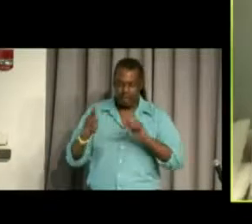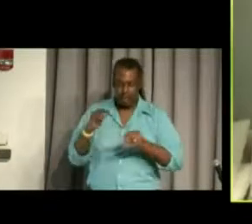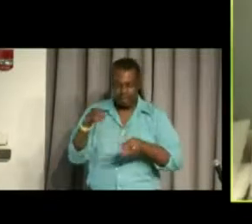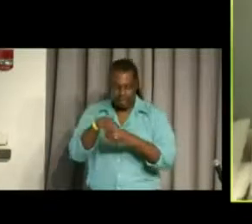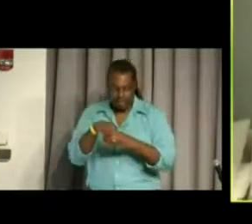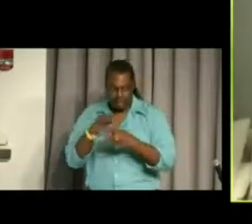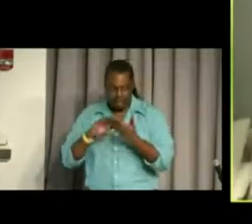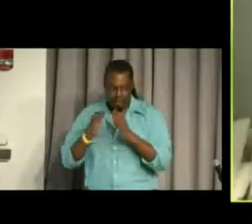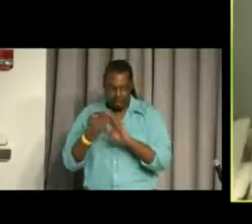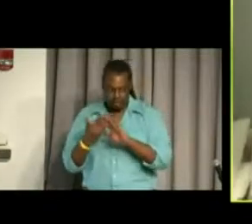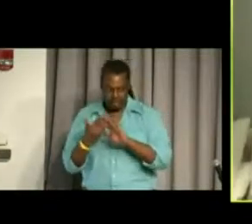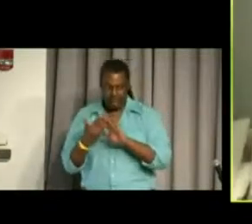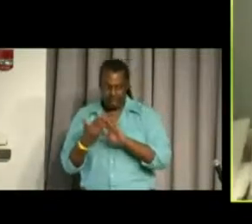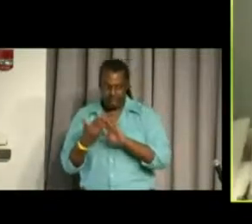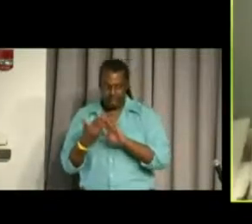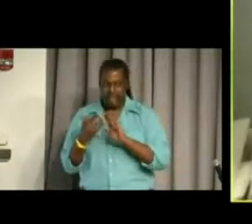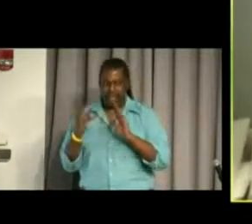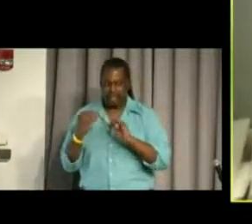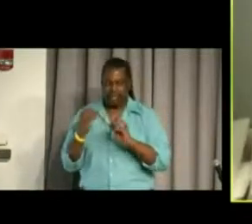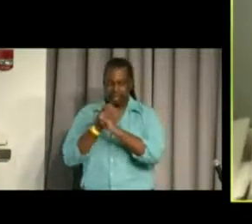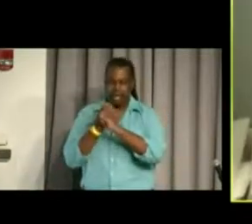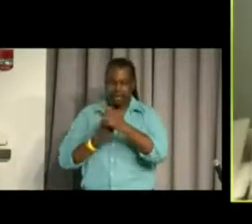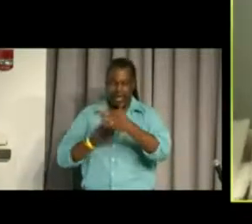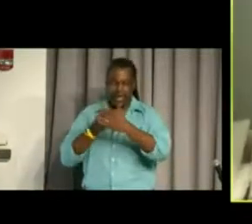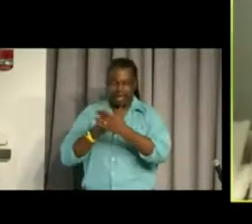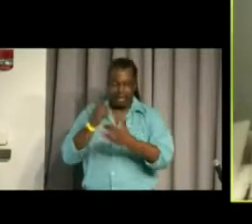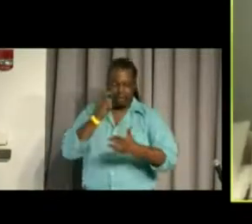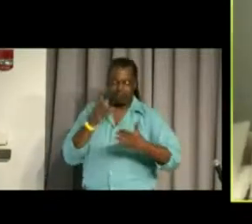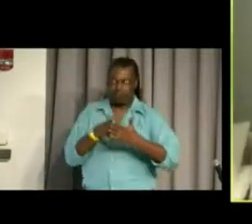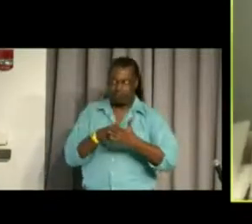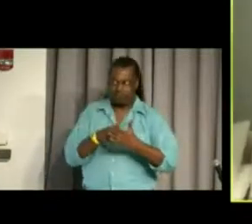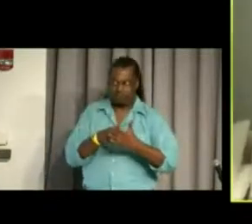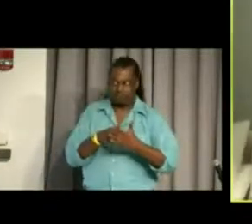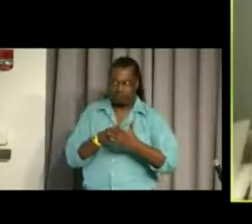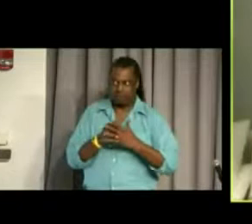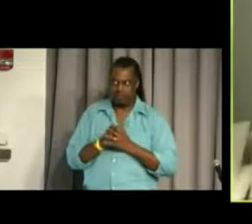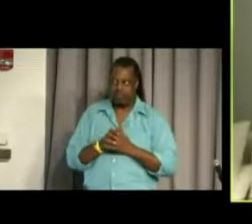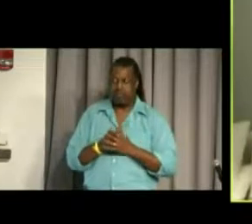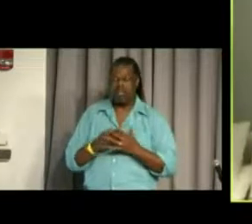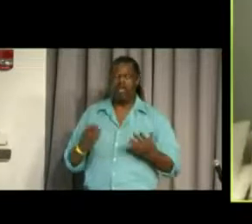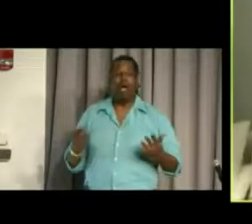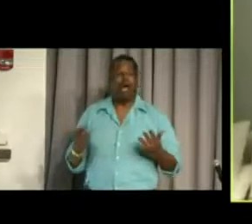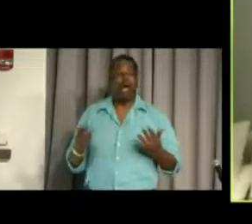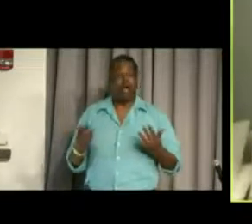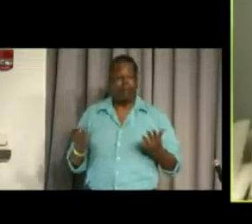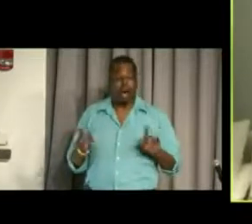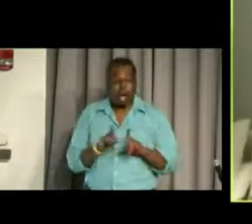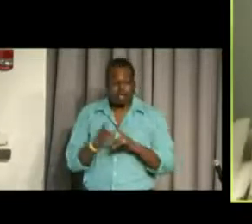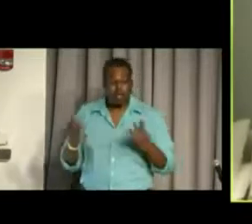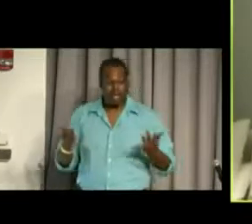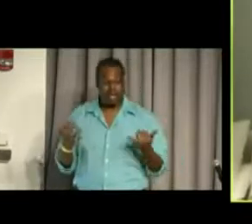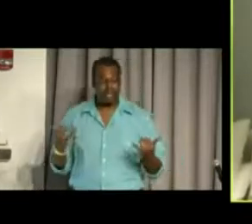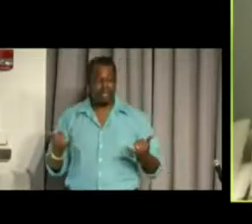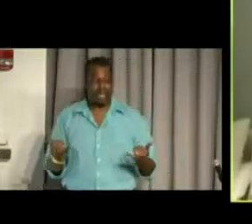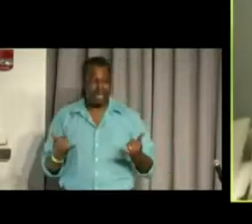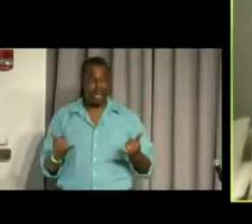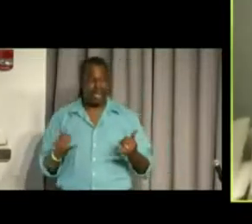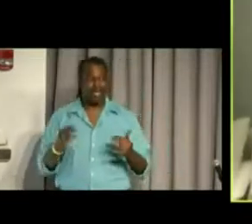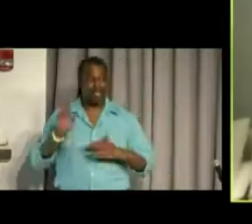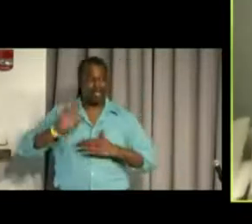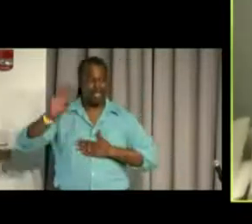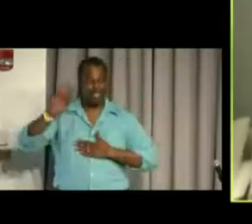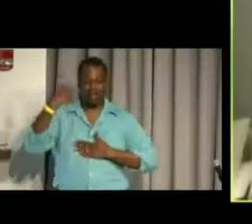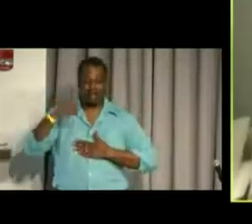climate disasters. Finally, I am here today to testify as a representative of the Southern Power